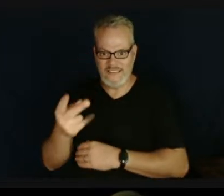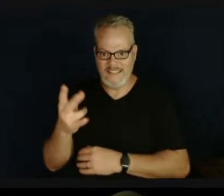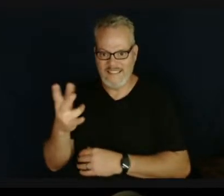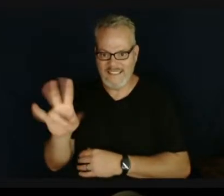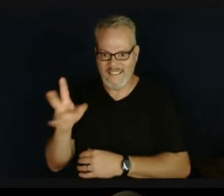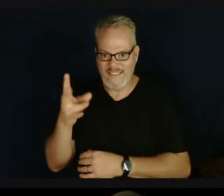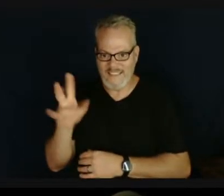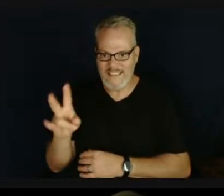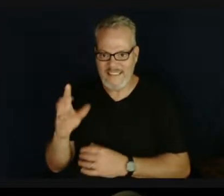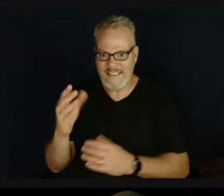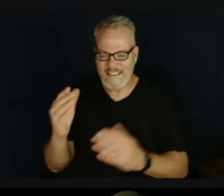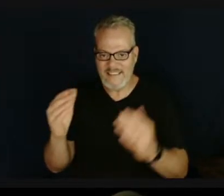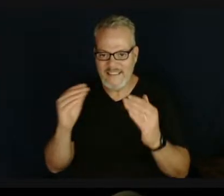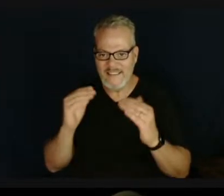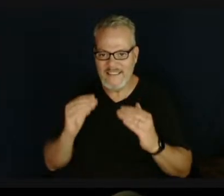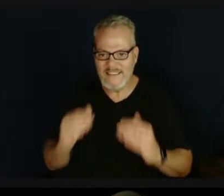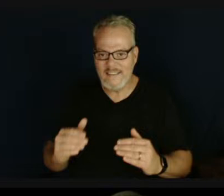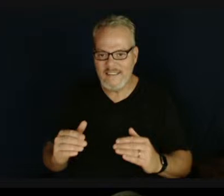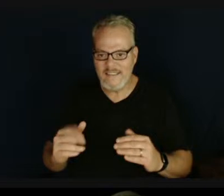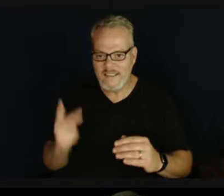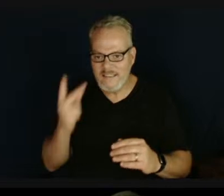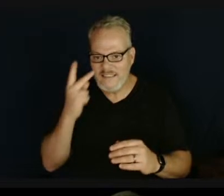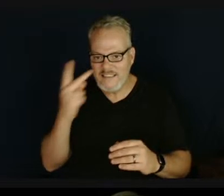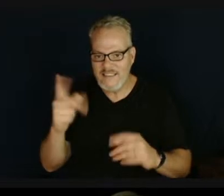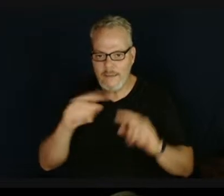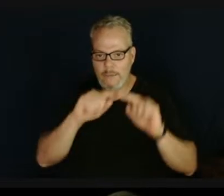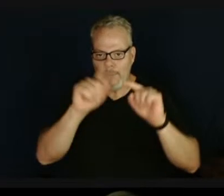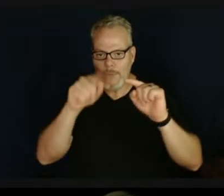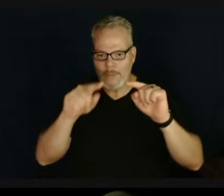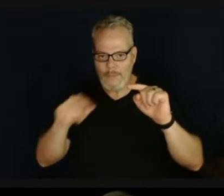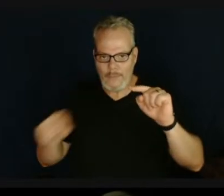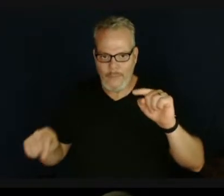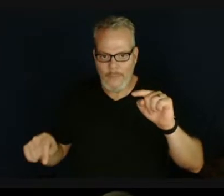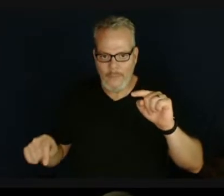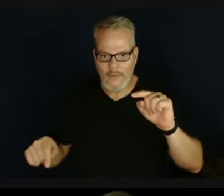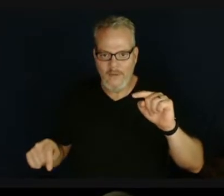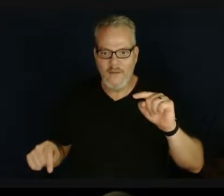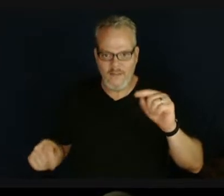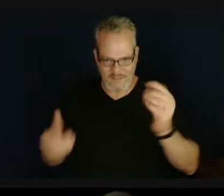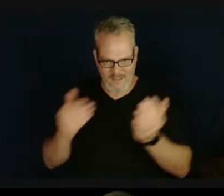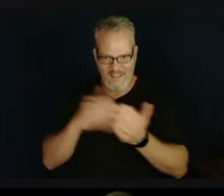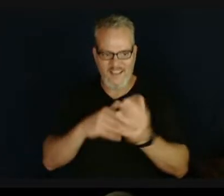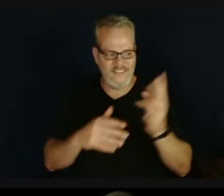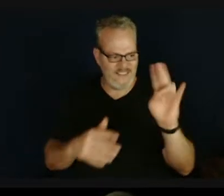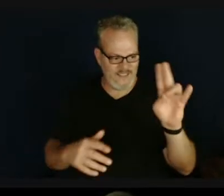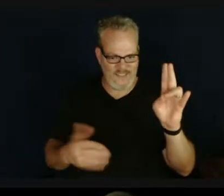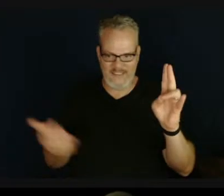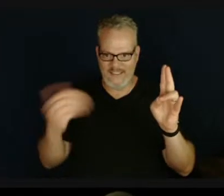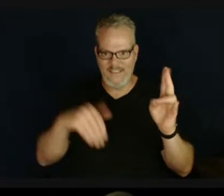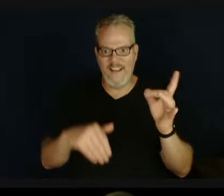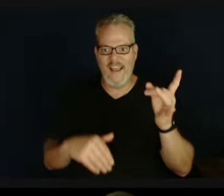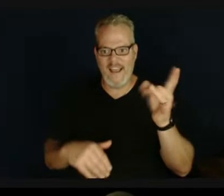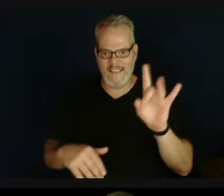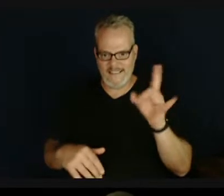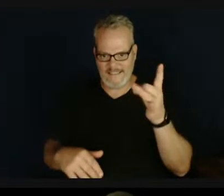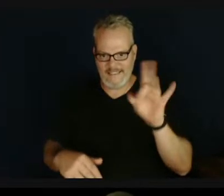with other ones embedded in a decreasing pattern. 17, 18.